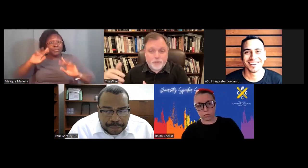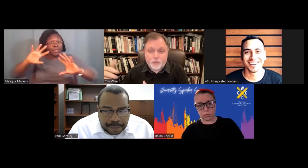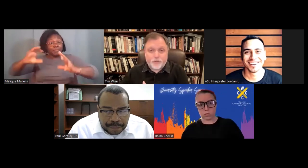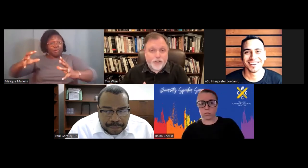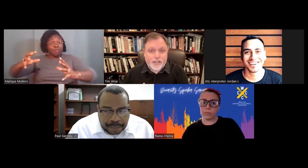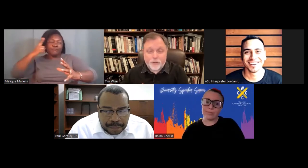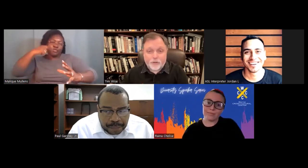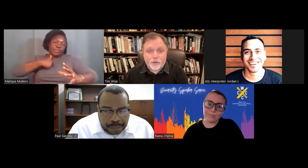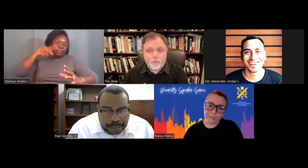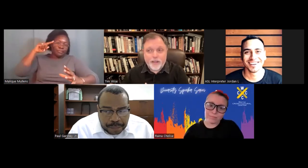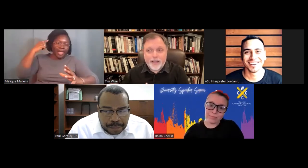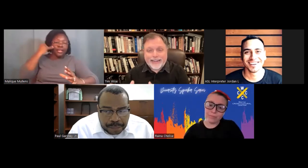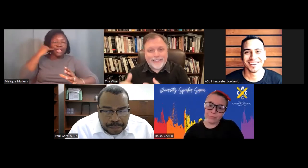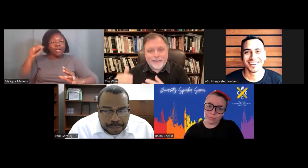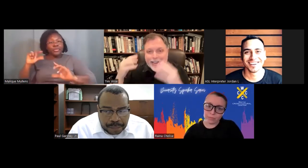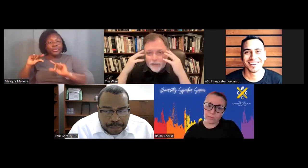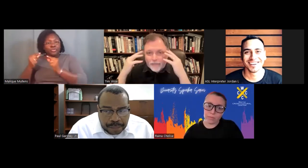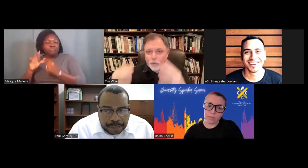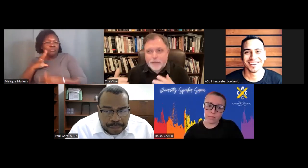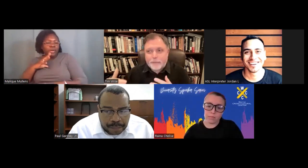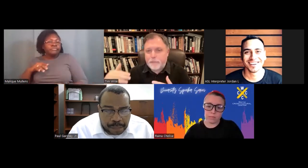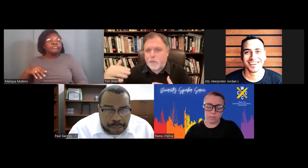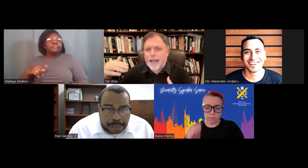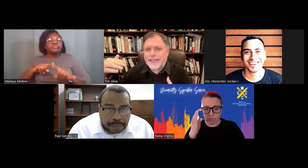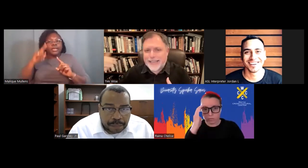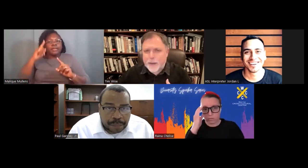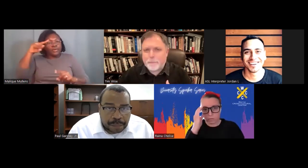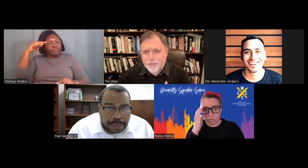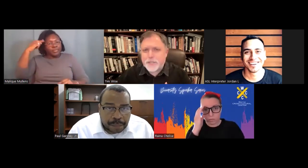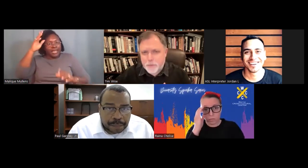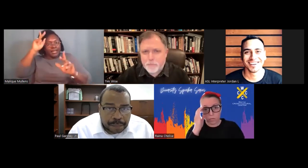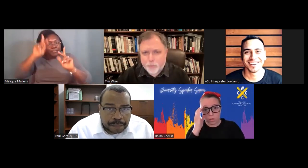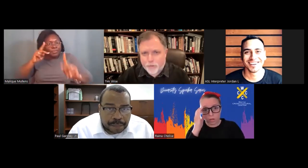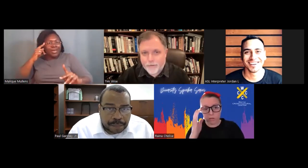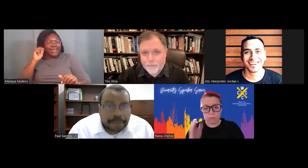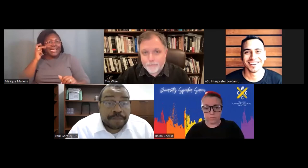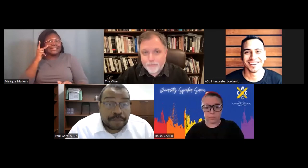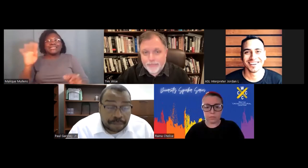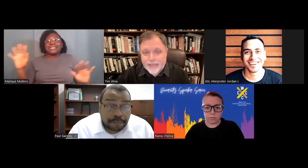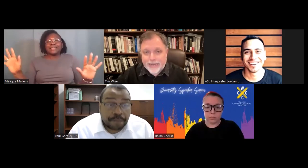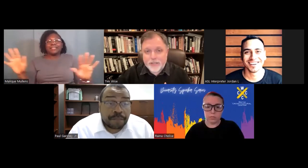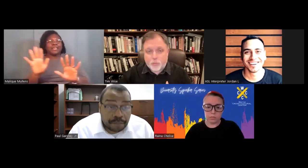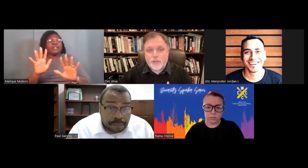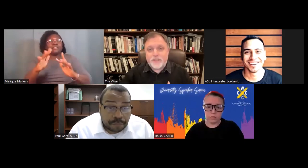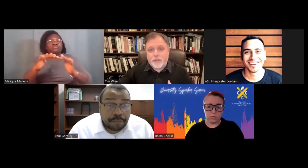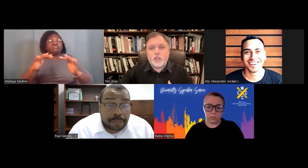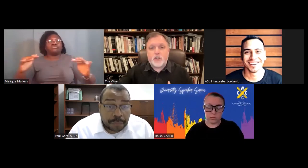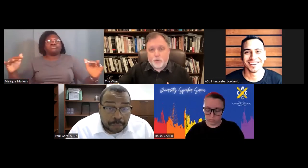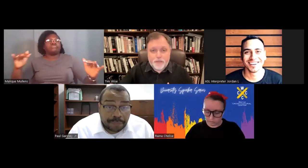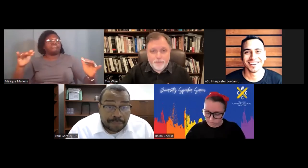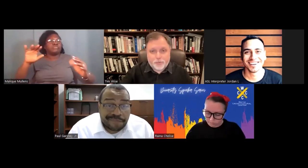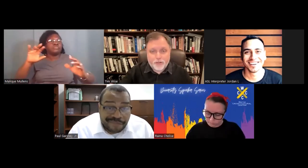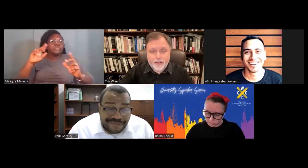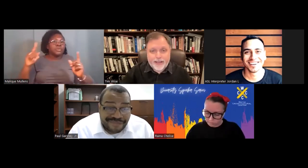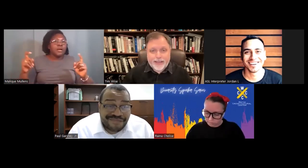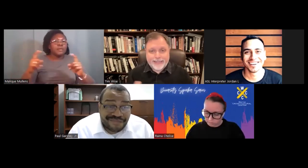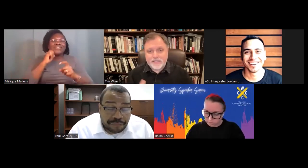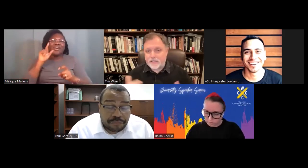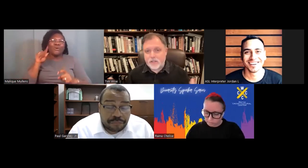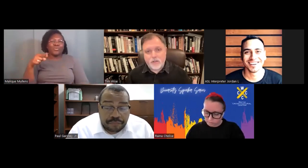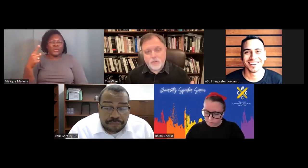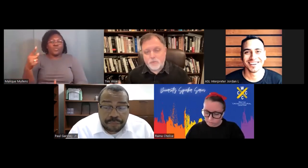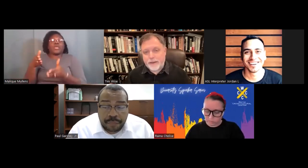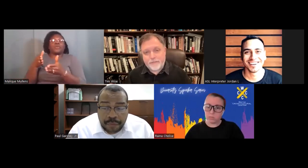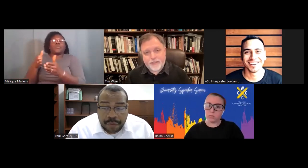folks, would be true for any other group. I got to actually view Black people as complex people, not as one-dimensional people. And